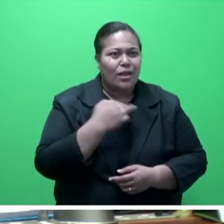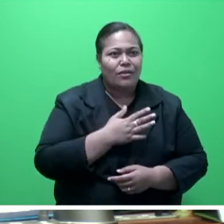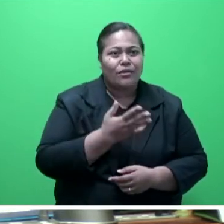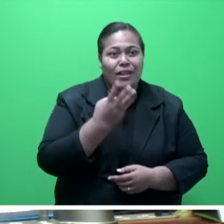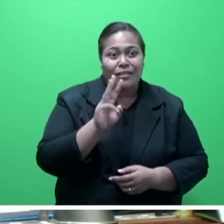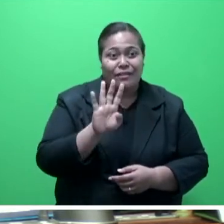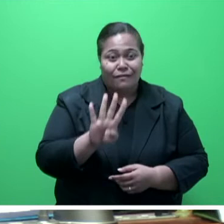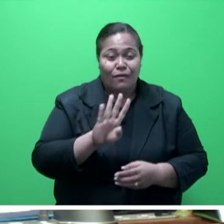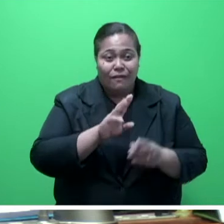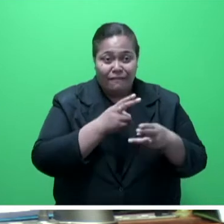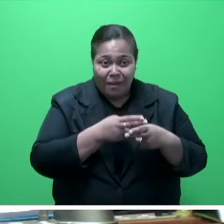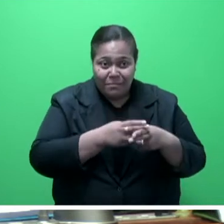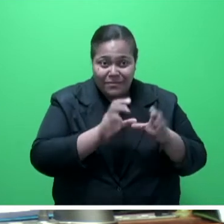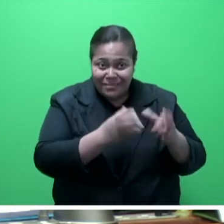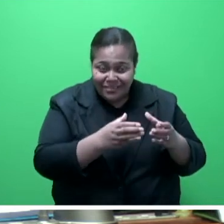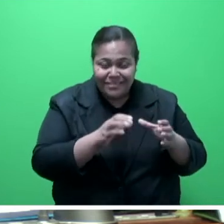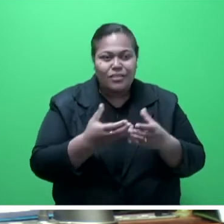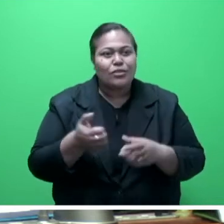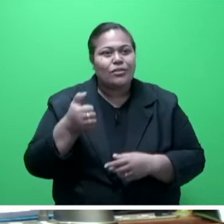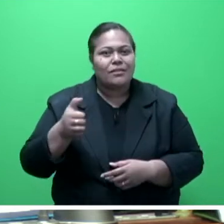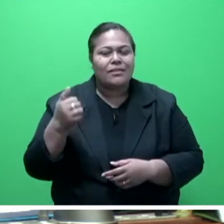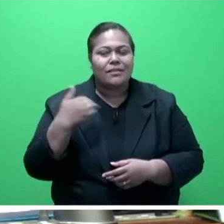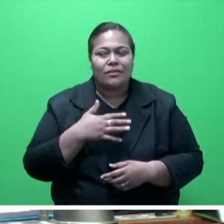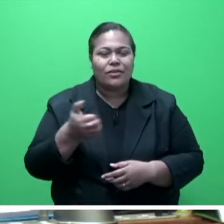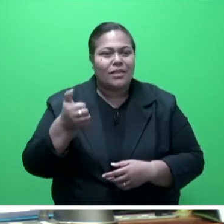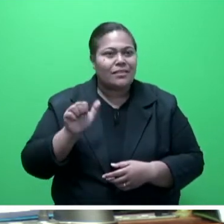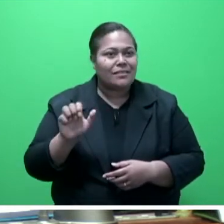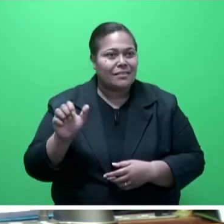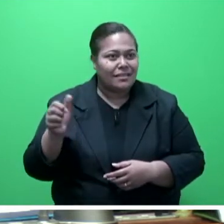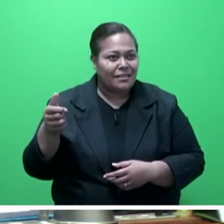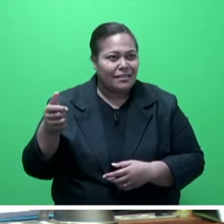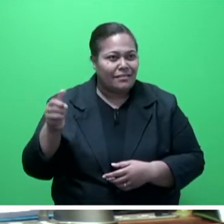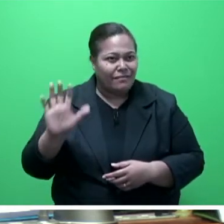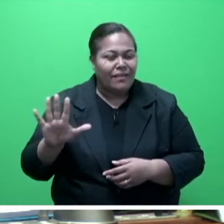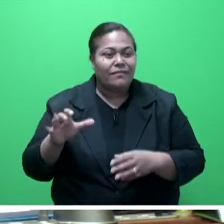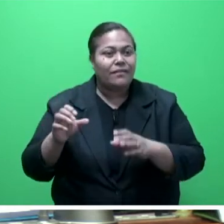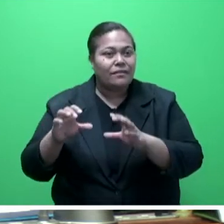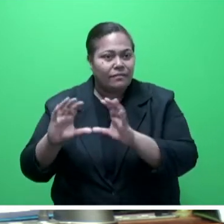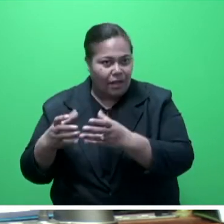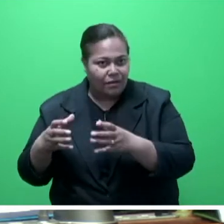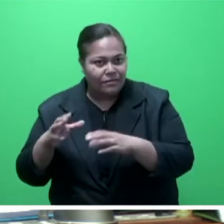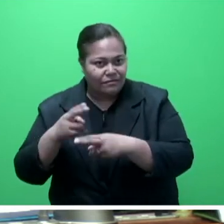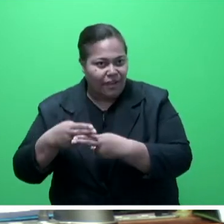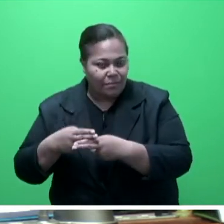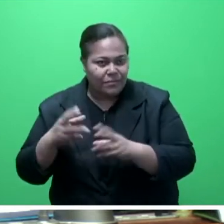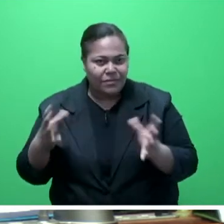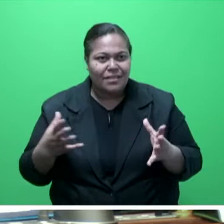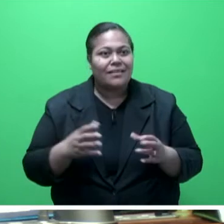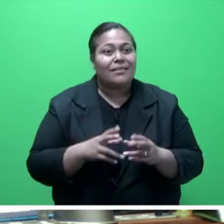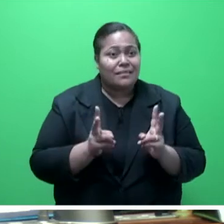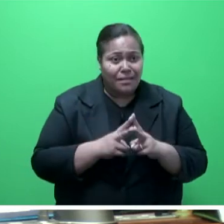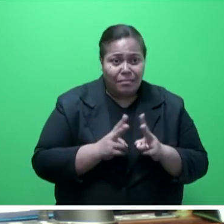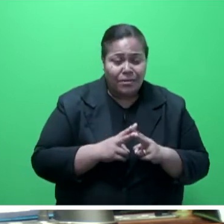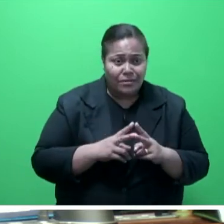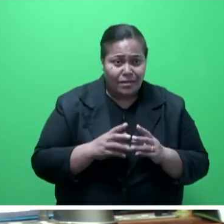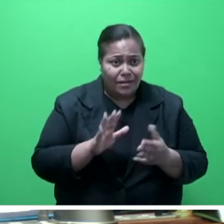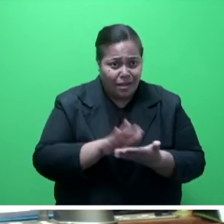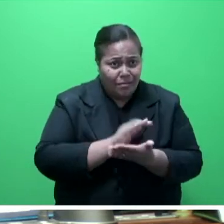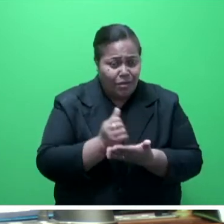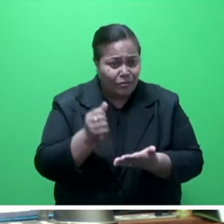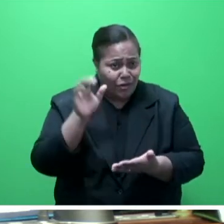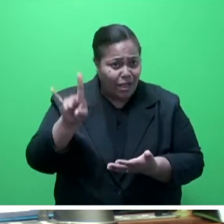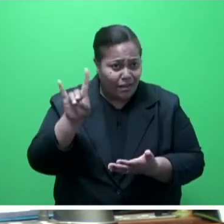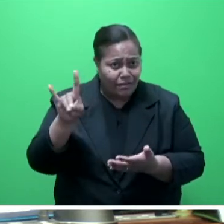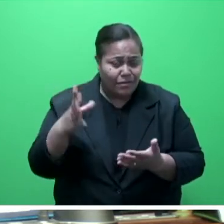so nearly doubled. And the sheep numbers have also doubled from 10,800 to